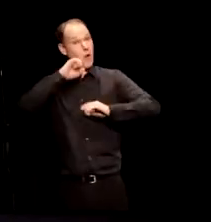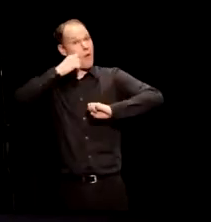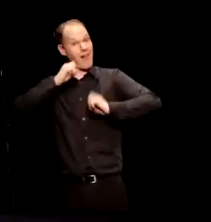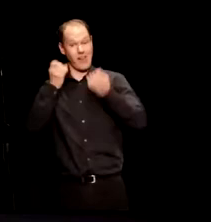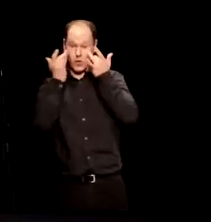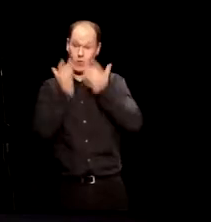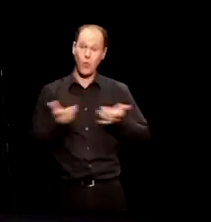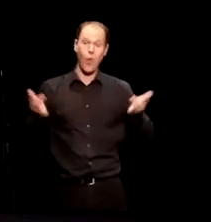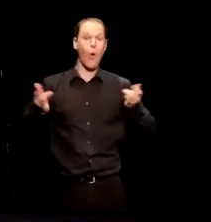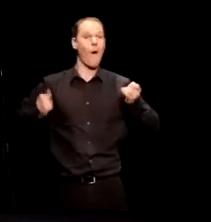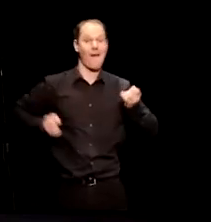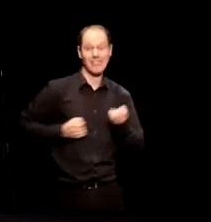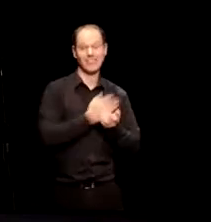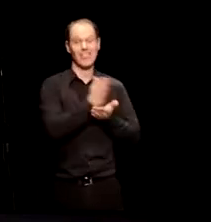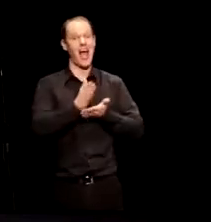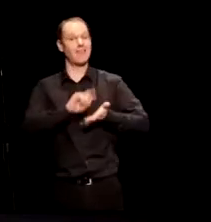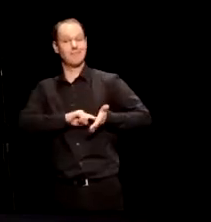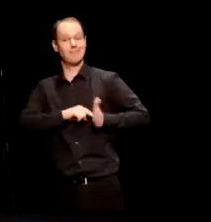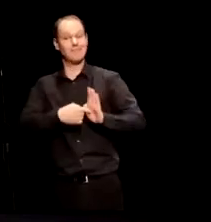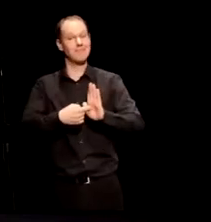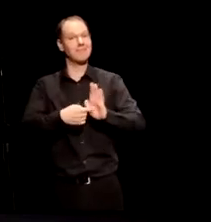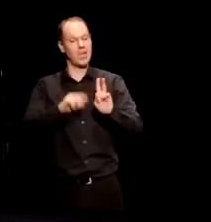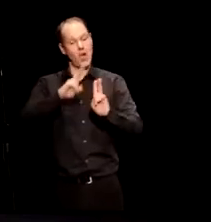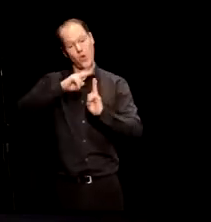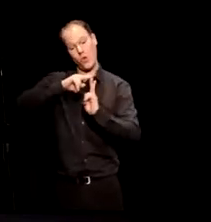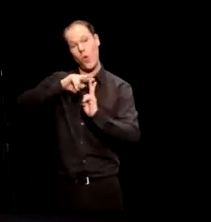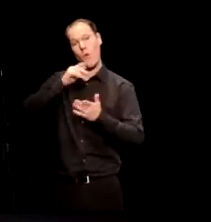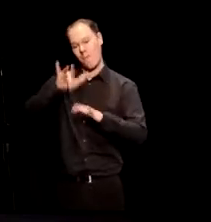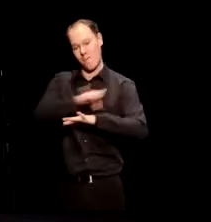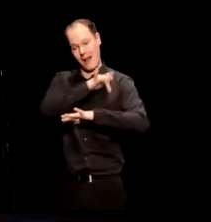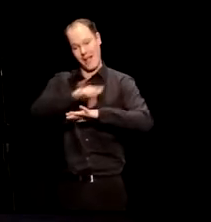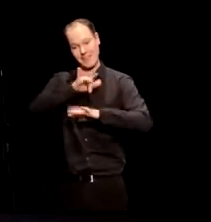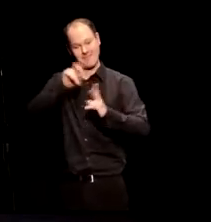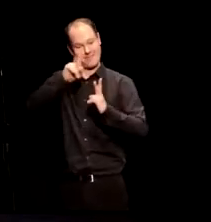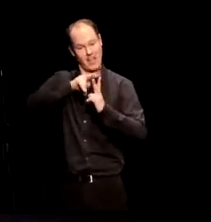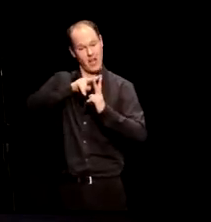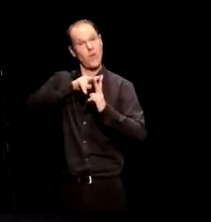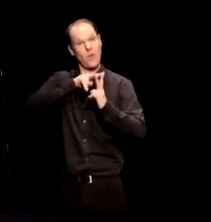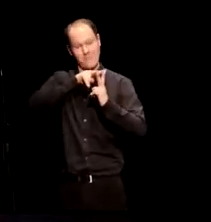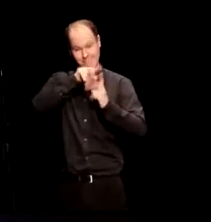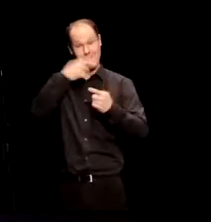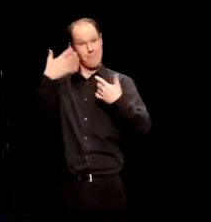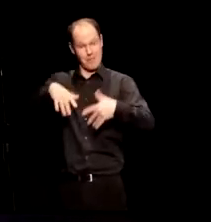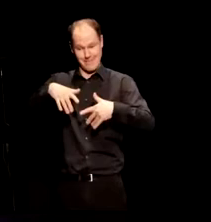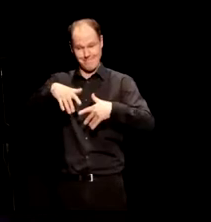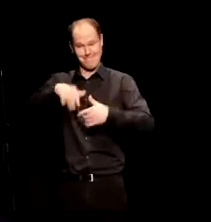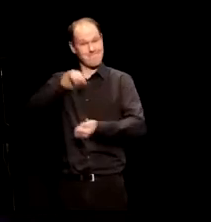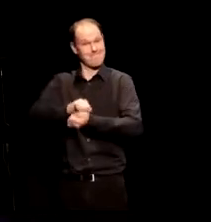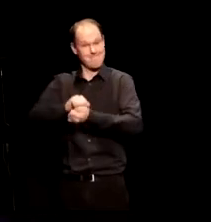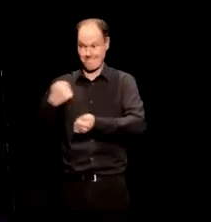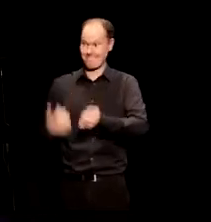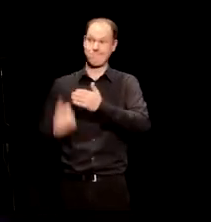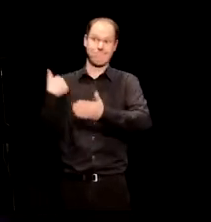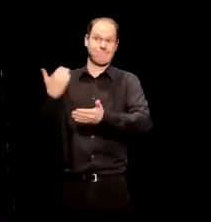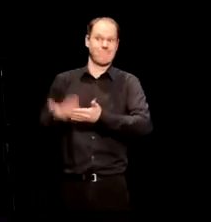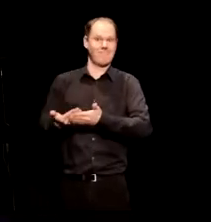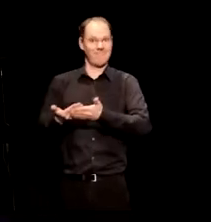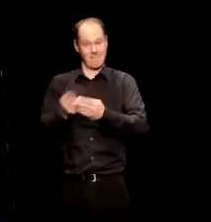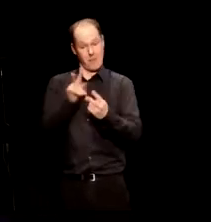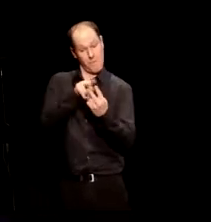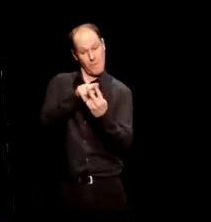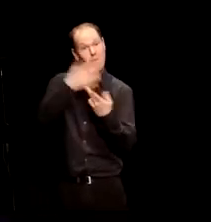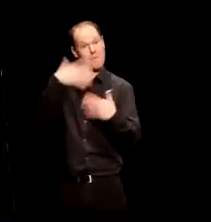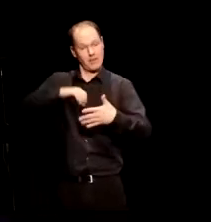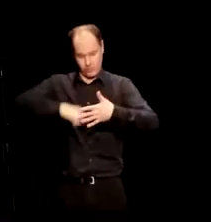share the work of the two plays buried in those archives that were created by Black